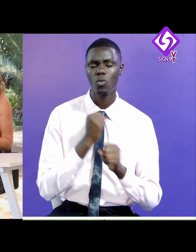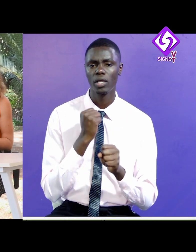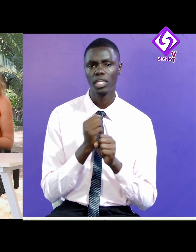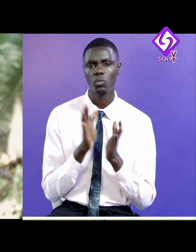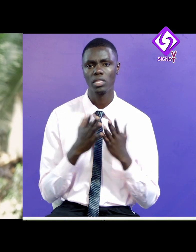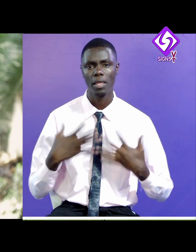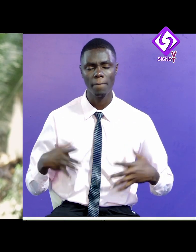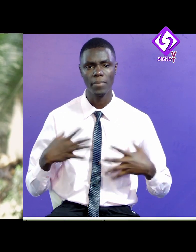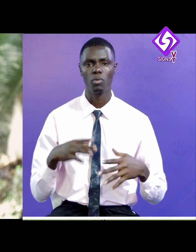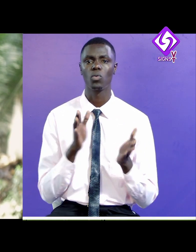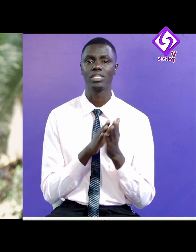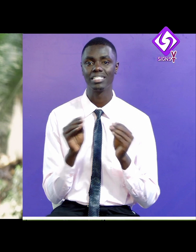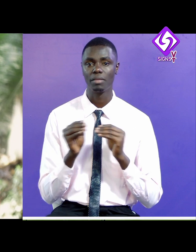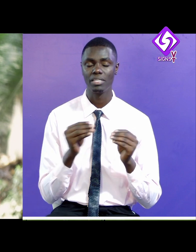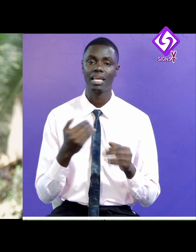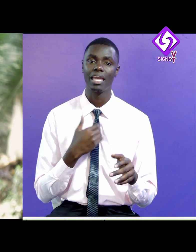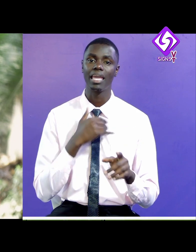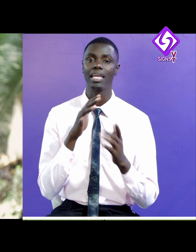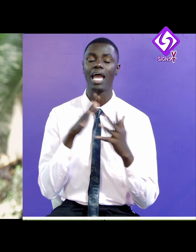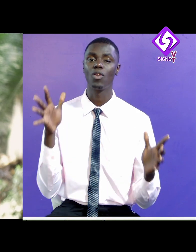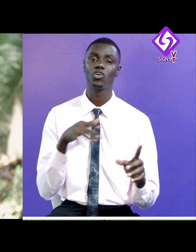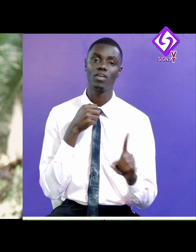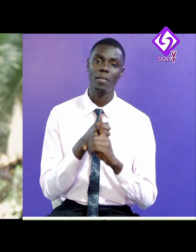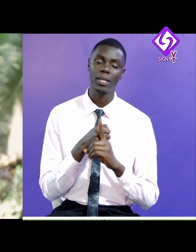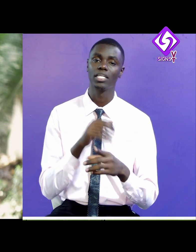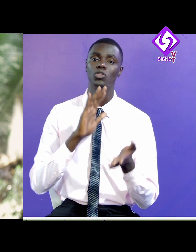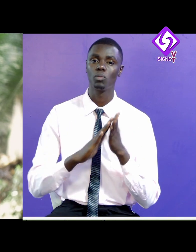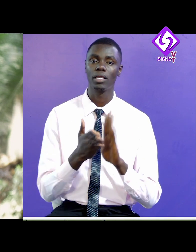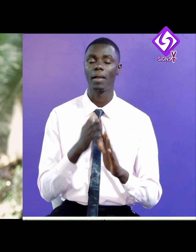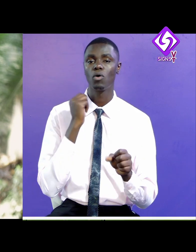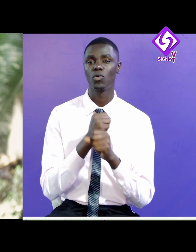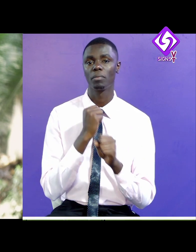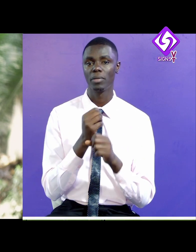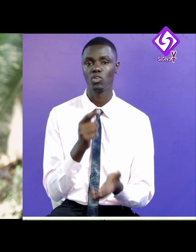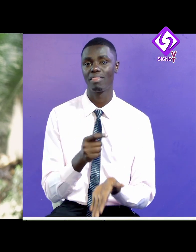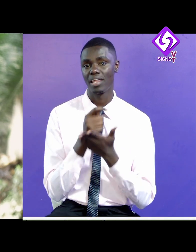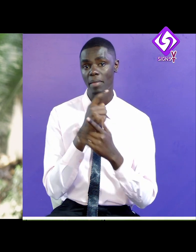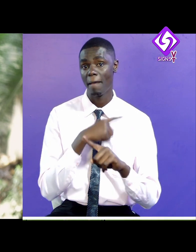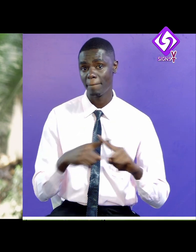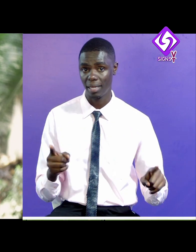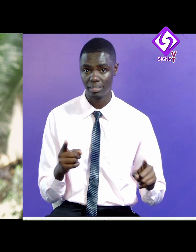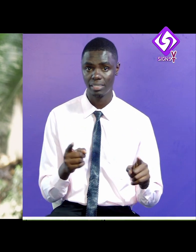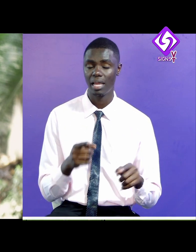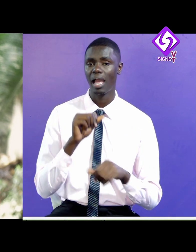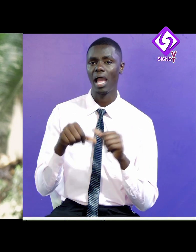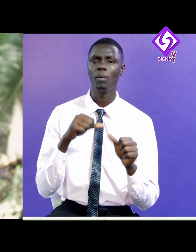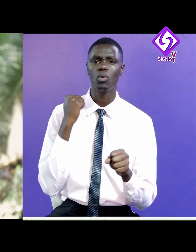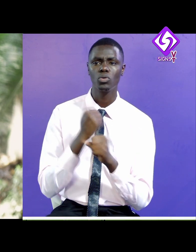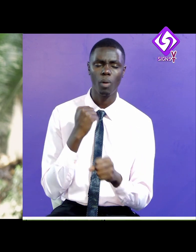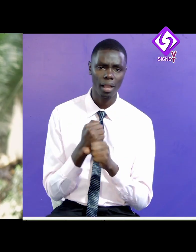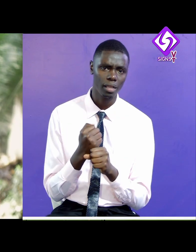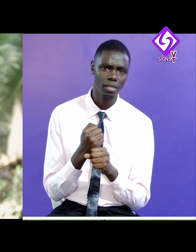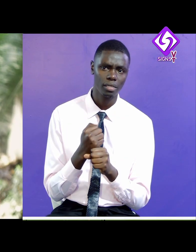big impact on my decision to become an occupational therapist. But also, I think when it comes to working in mental